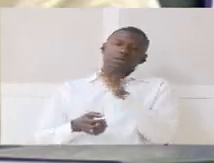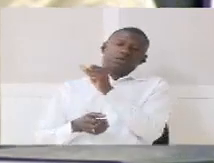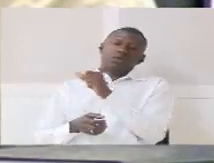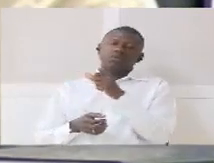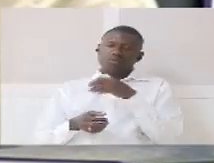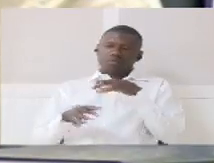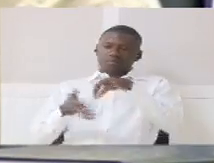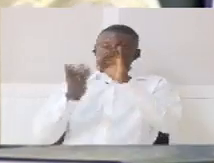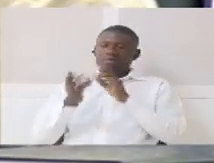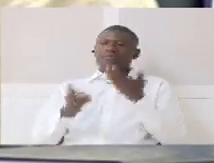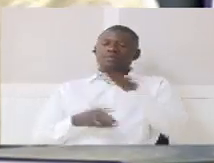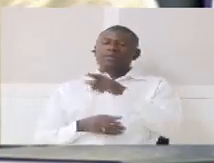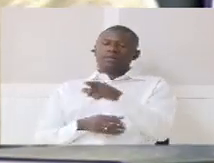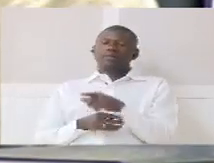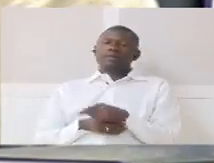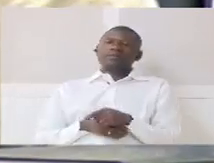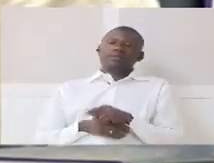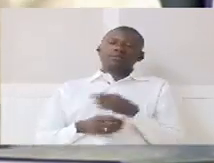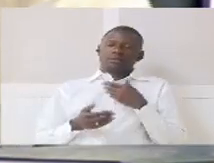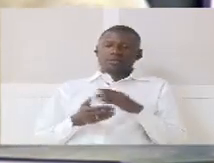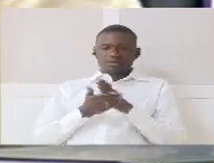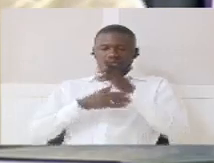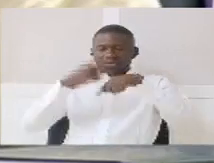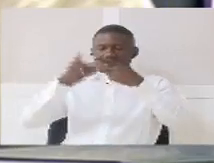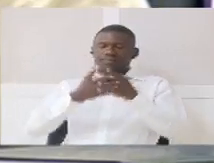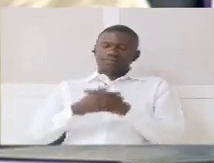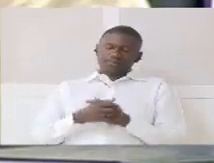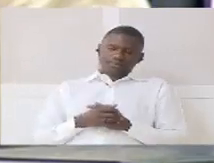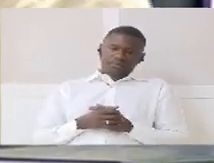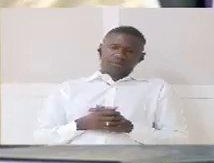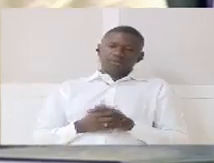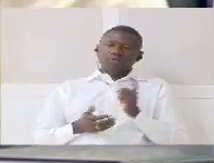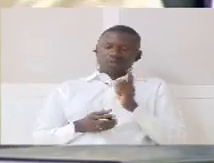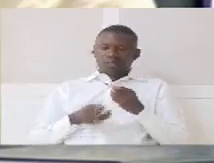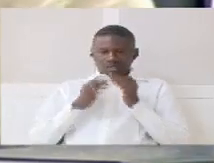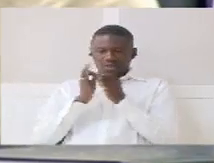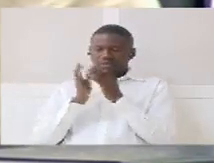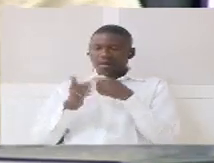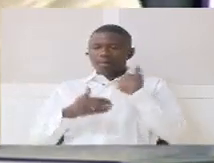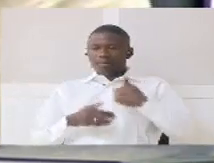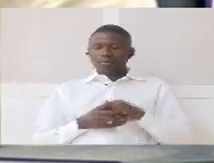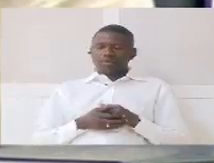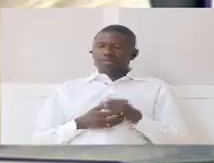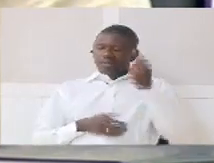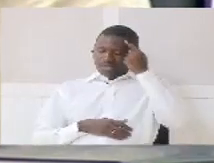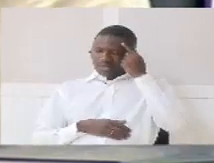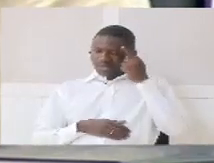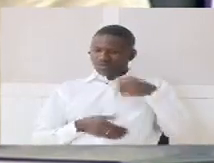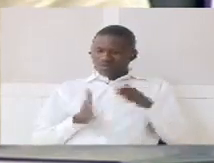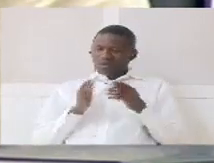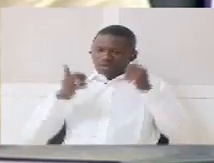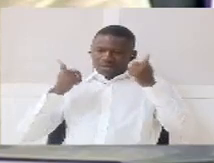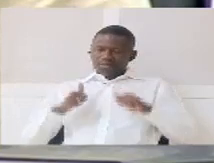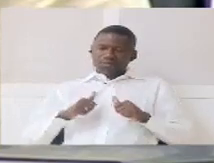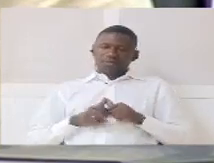continue to raband. These other ones will pick up from there and continue. This is what I tell people. You don't amira ka bekele wala nyama fanang. And I think that's the way it will happen